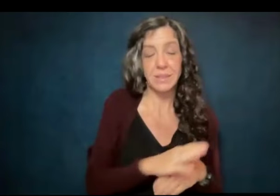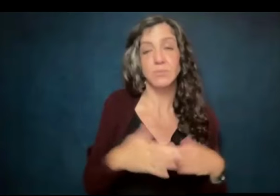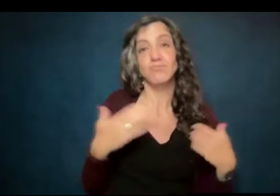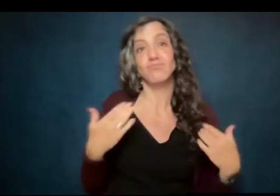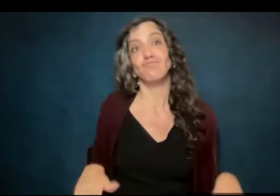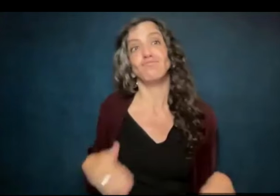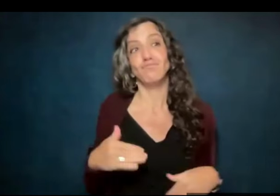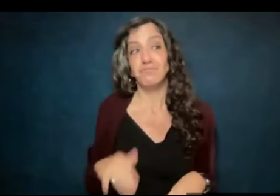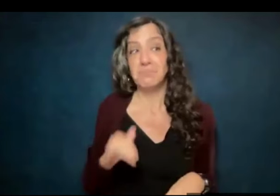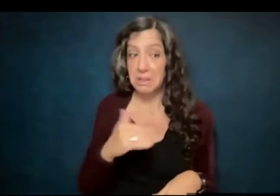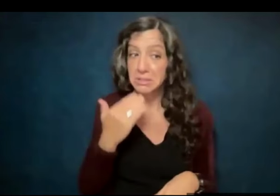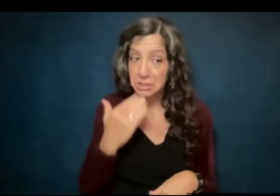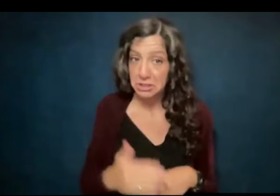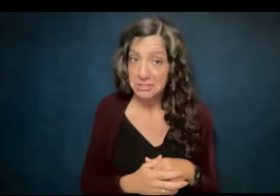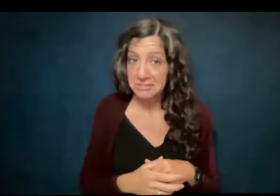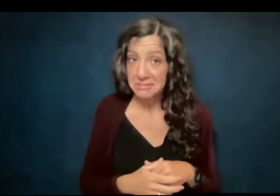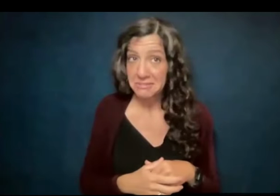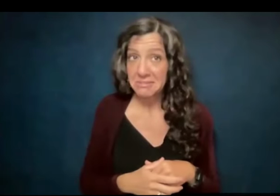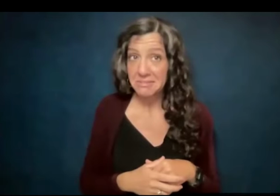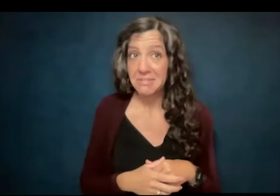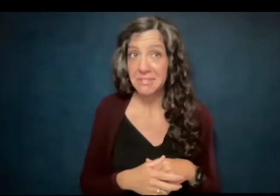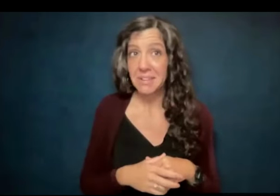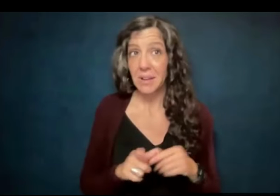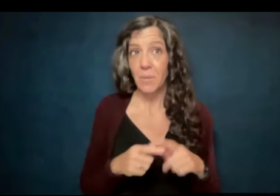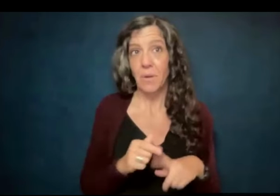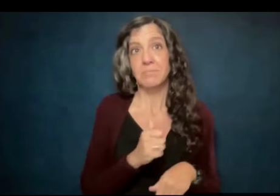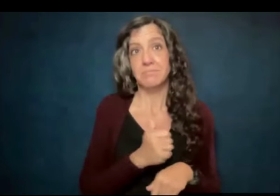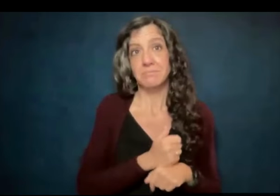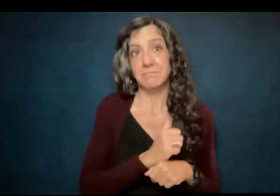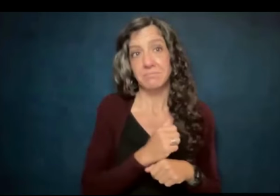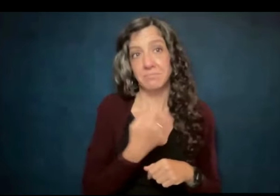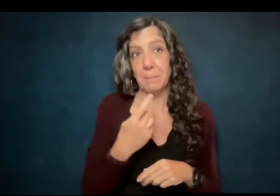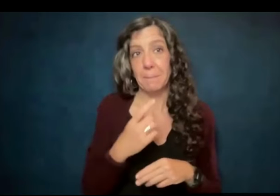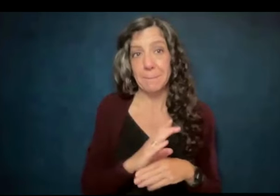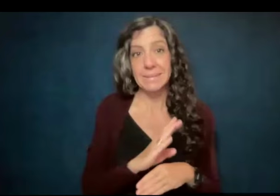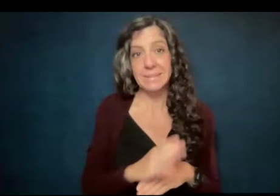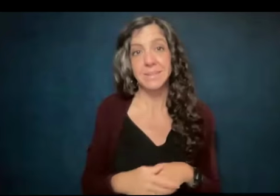not a bad start when you're starting a business.